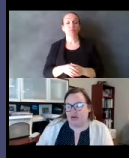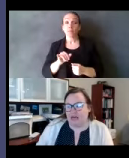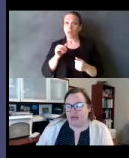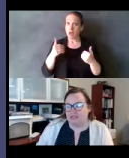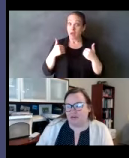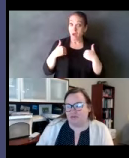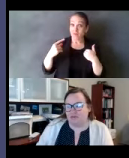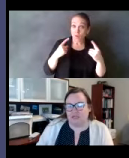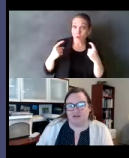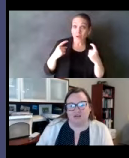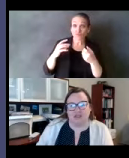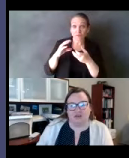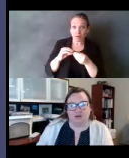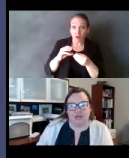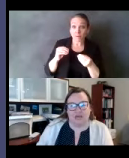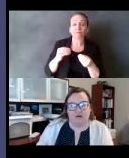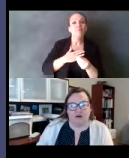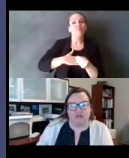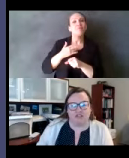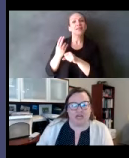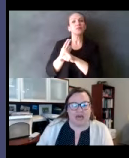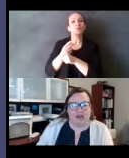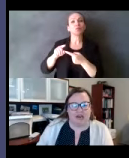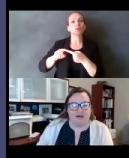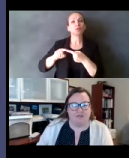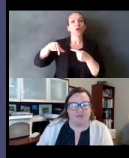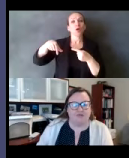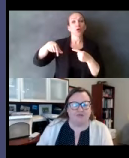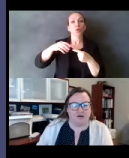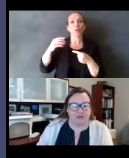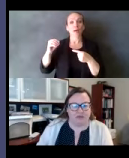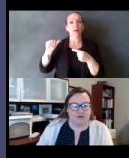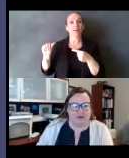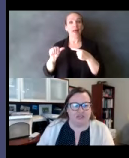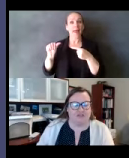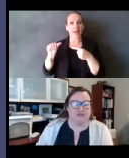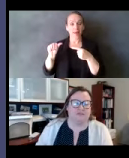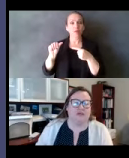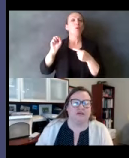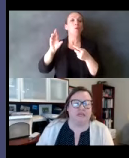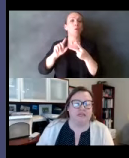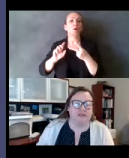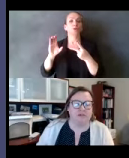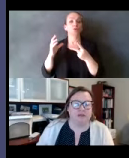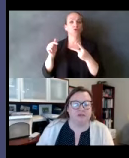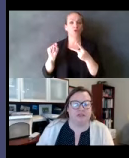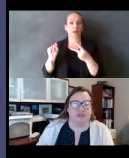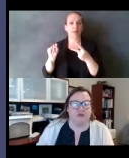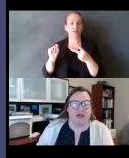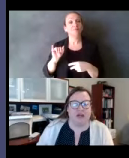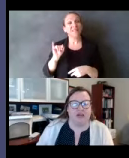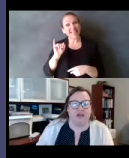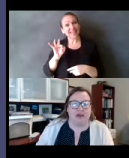go ahead and type those either in the Q&A or in the chat. Preferably questions for the speakers to answer, put those in